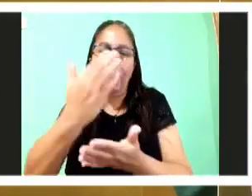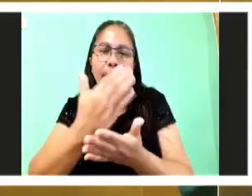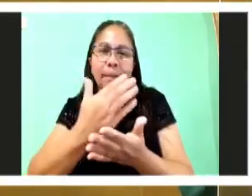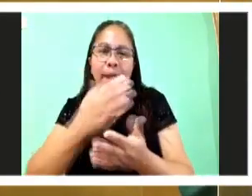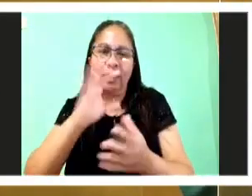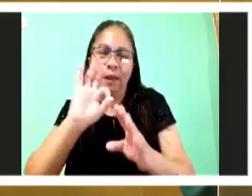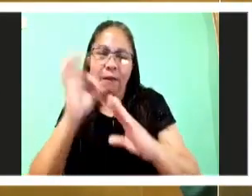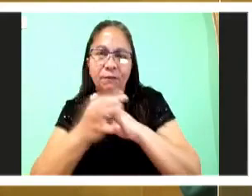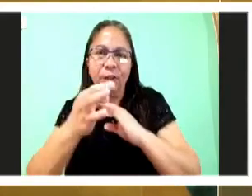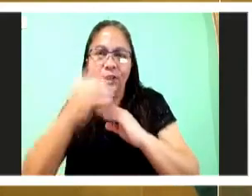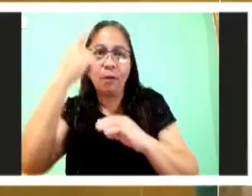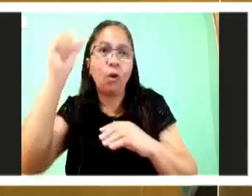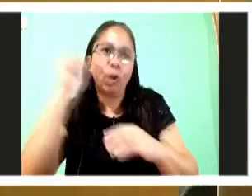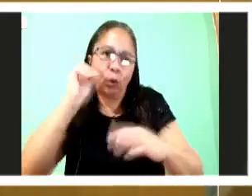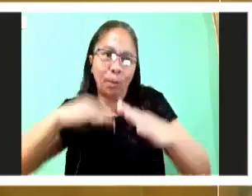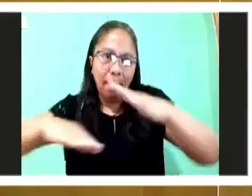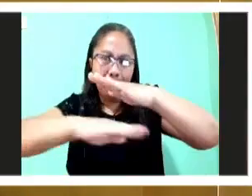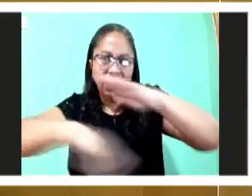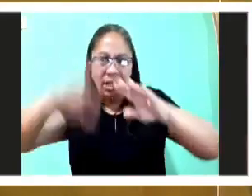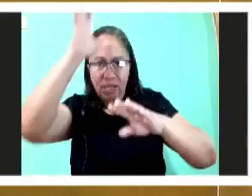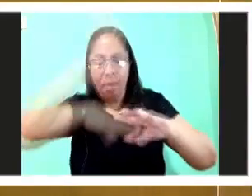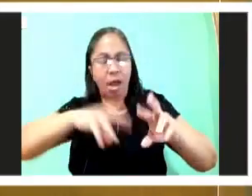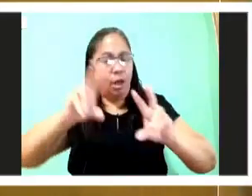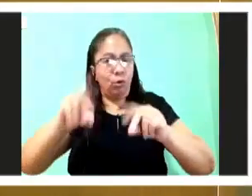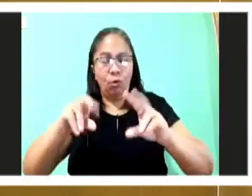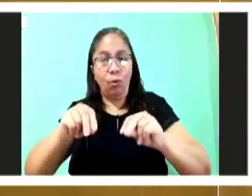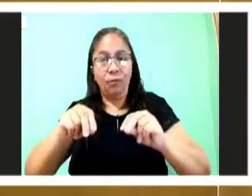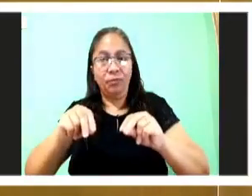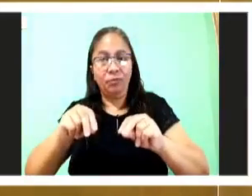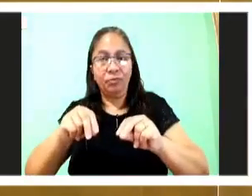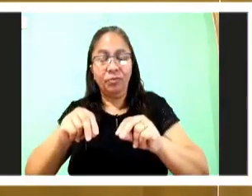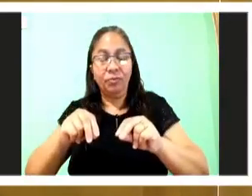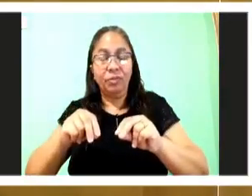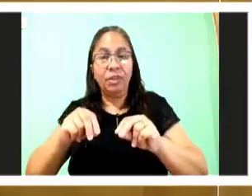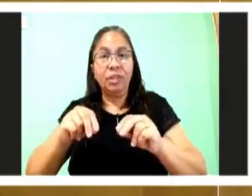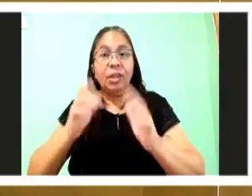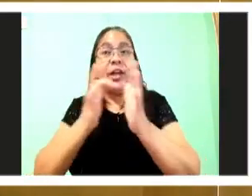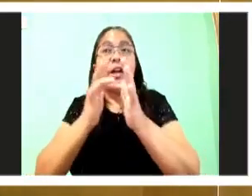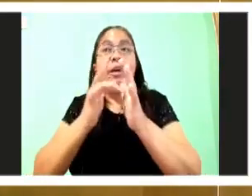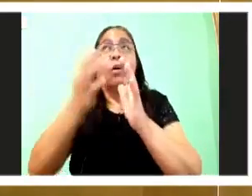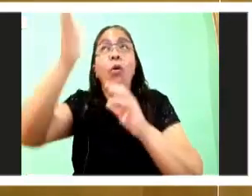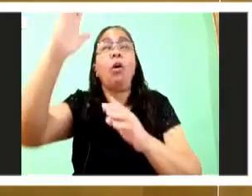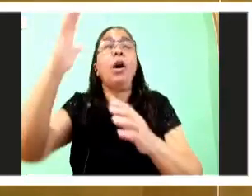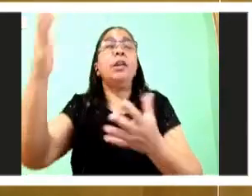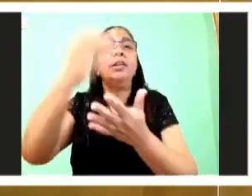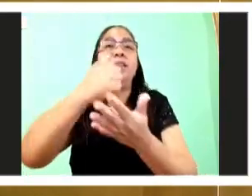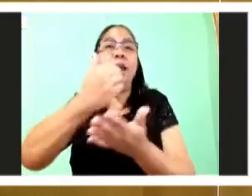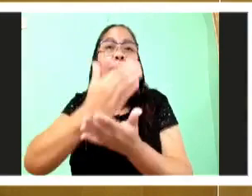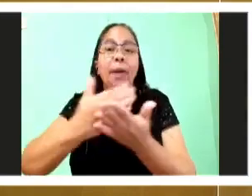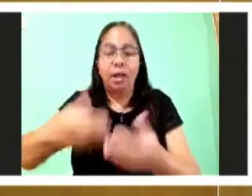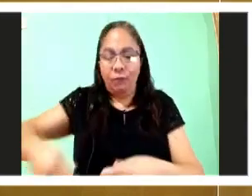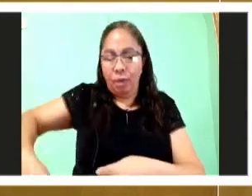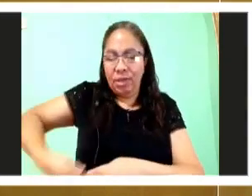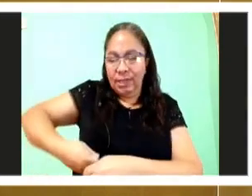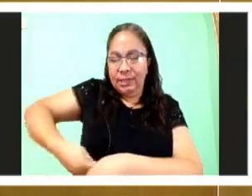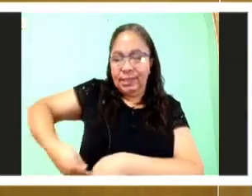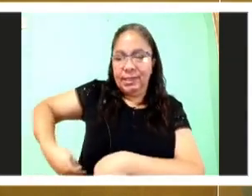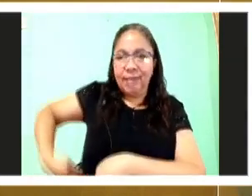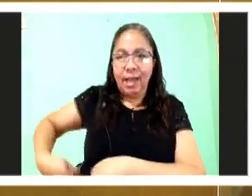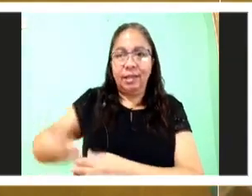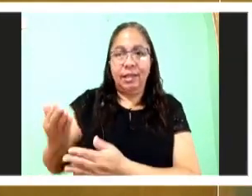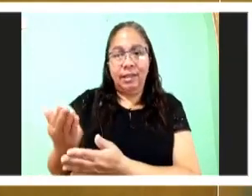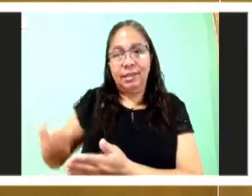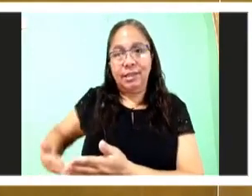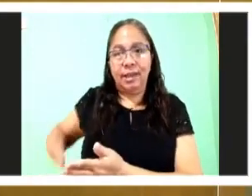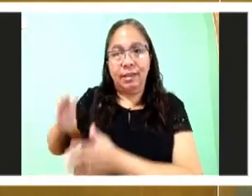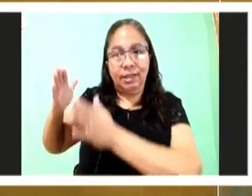be beneath him. He took casing for his heart so that she should be besides him and